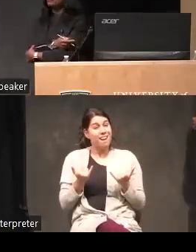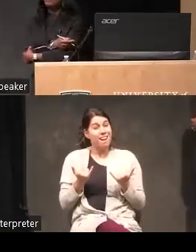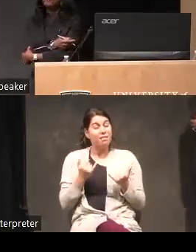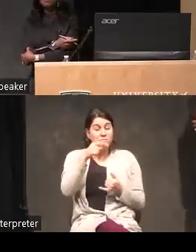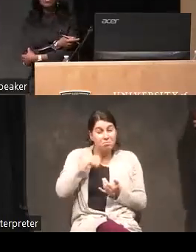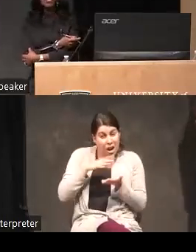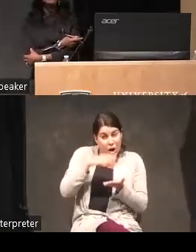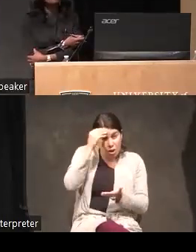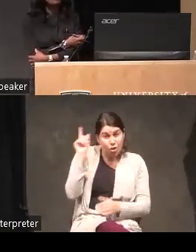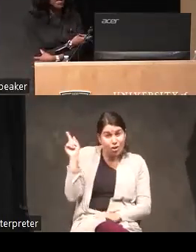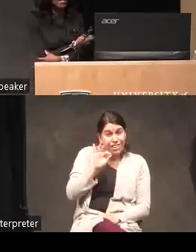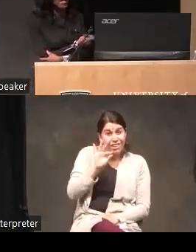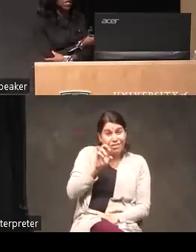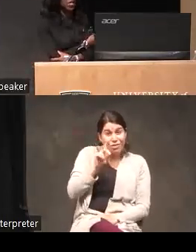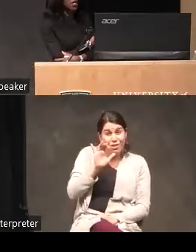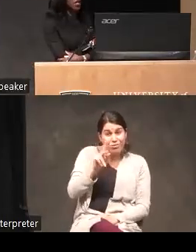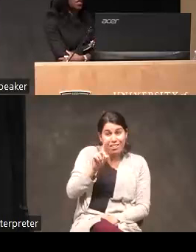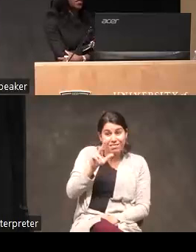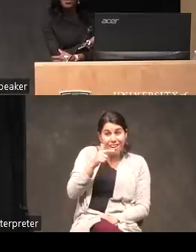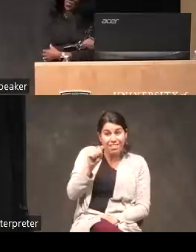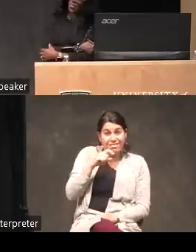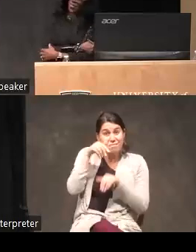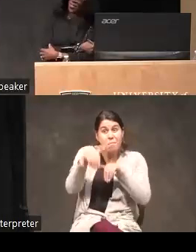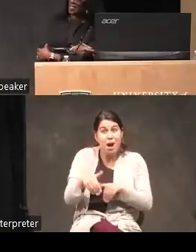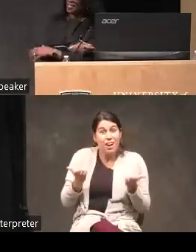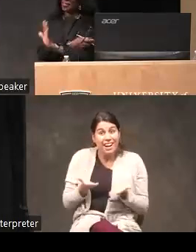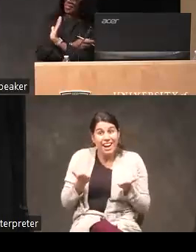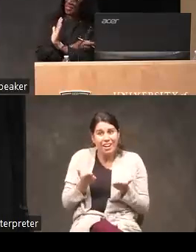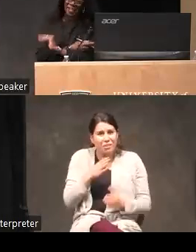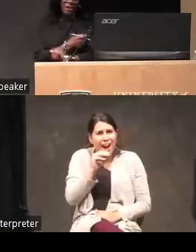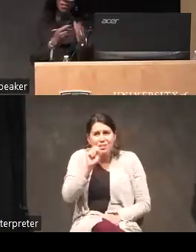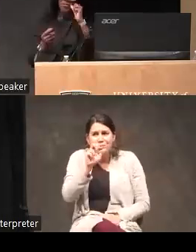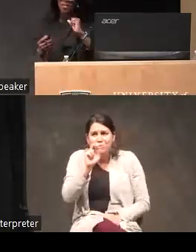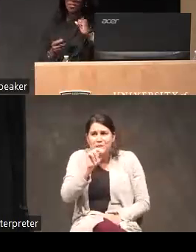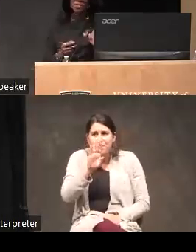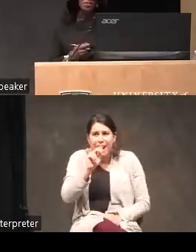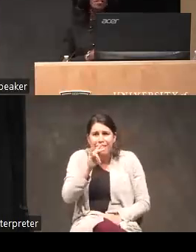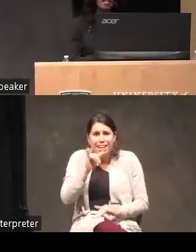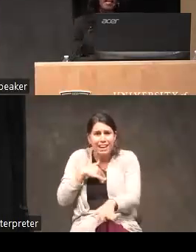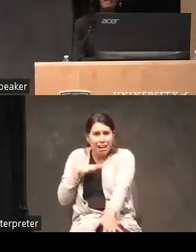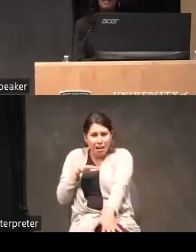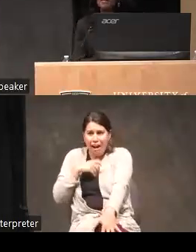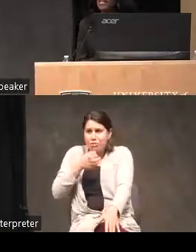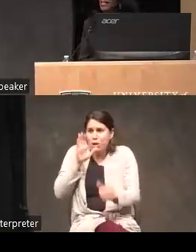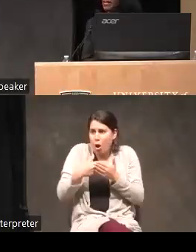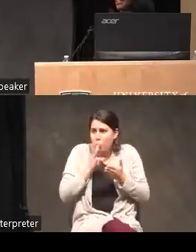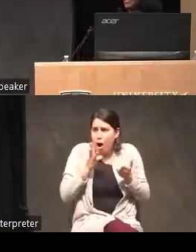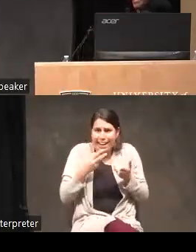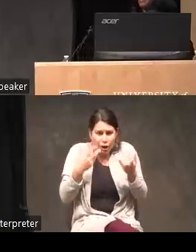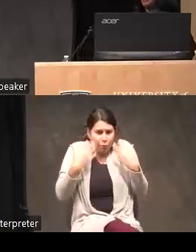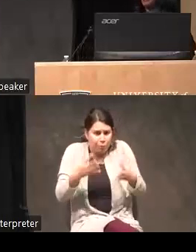I've been here that Frederick Douglass is buried here. So is Susan B. Anthony. This place is like, I want to drink as much water as I can while I'm